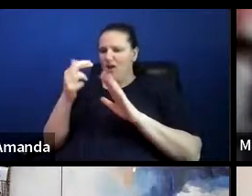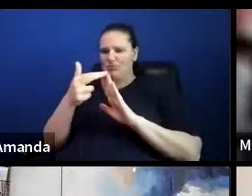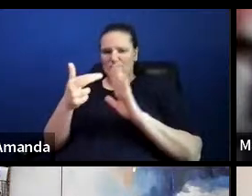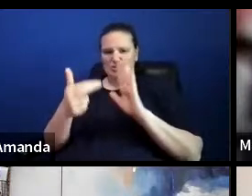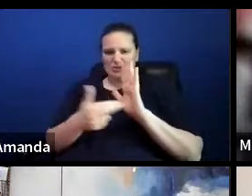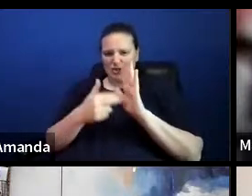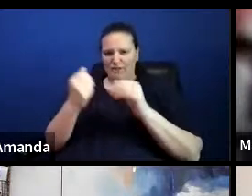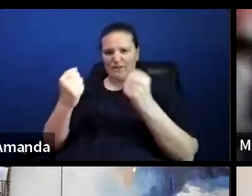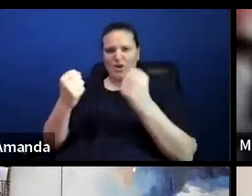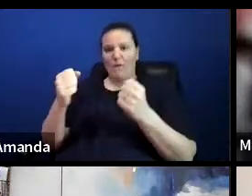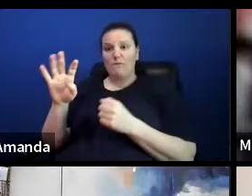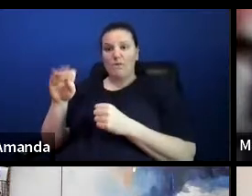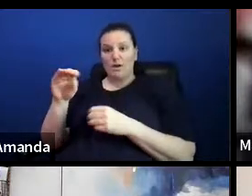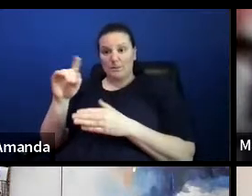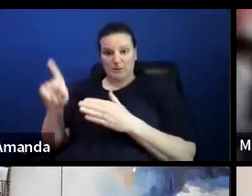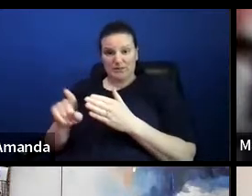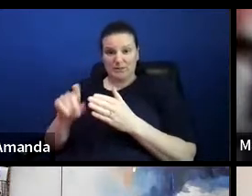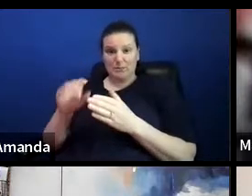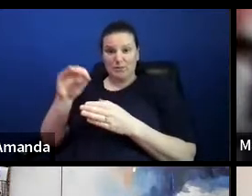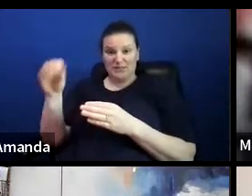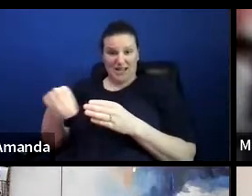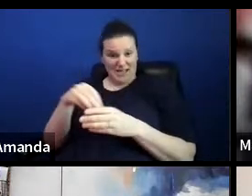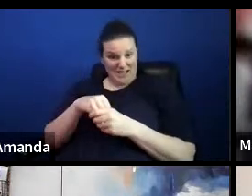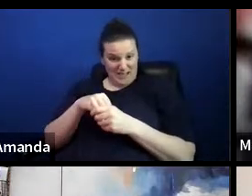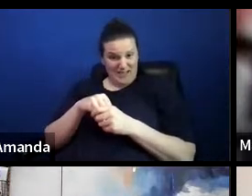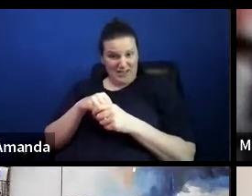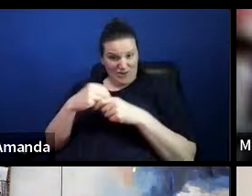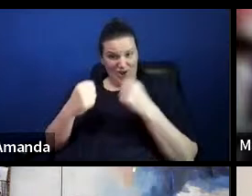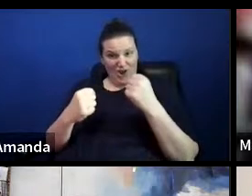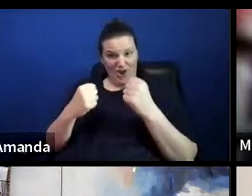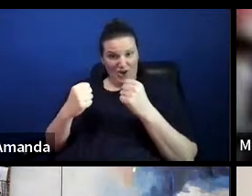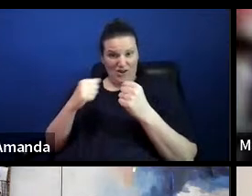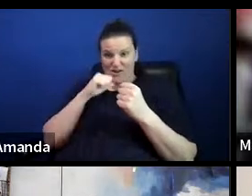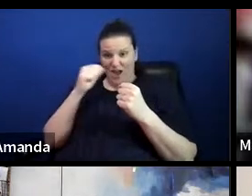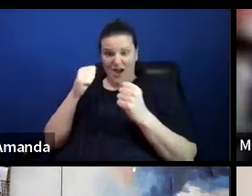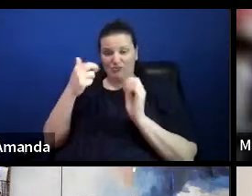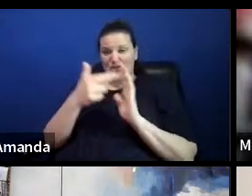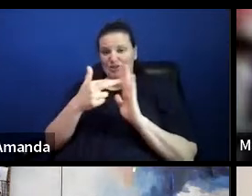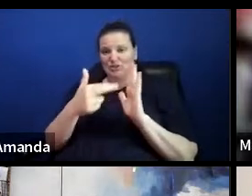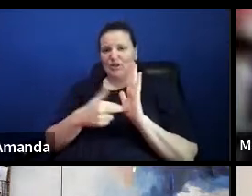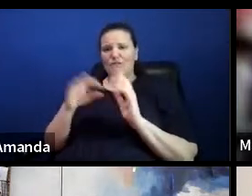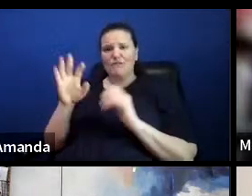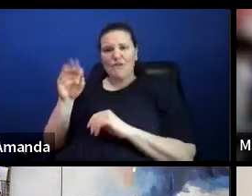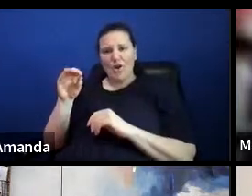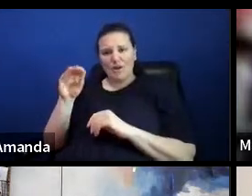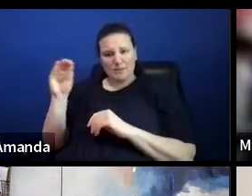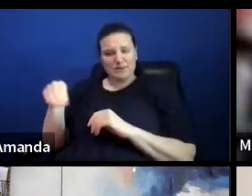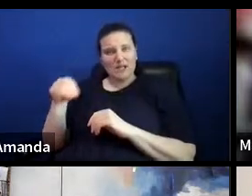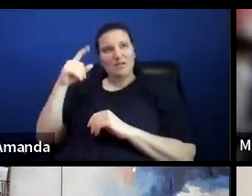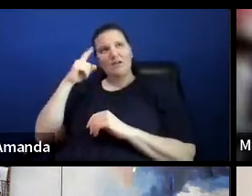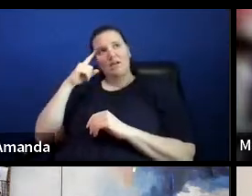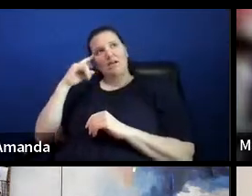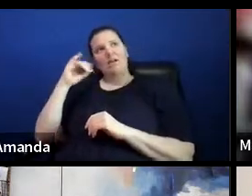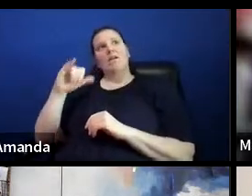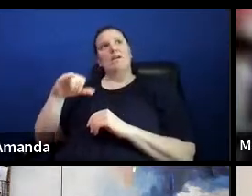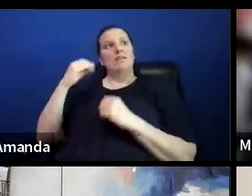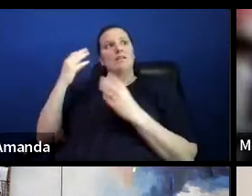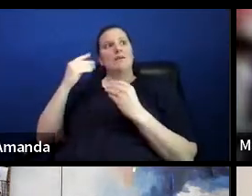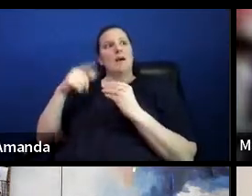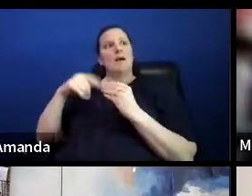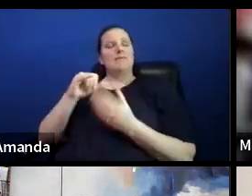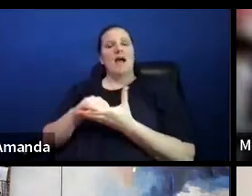40% of the vehicles in Portland were unregistered. Let that sink in. 40%, which is just an astonishing